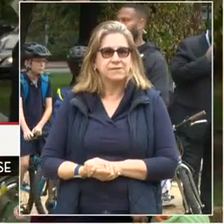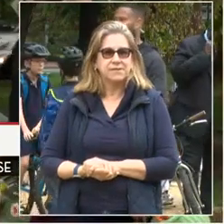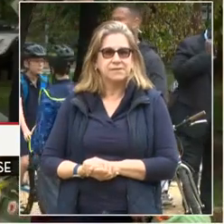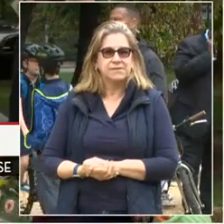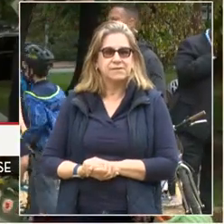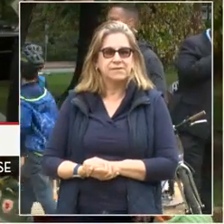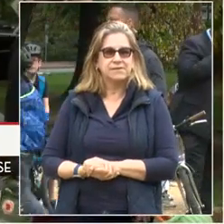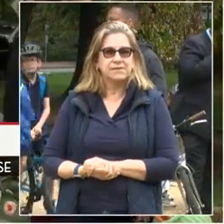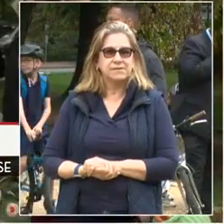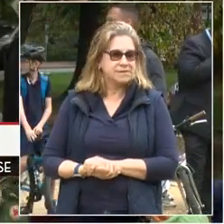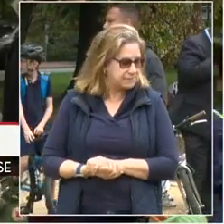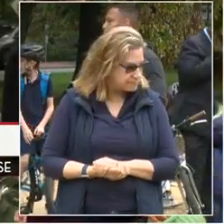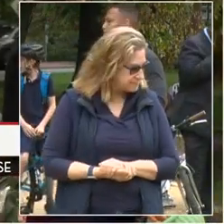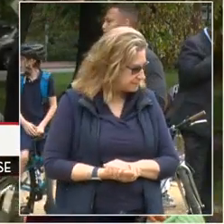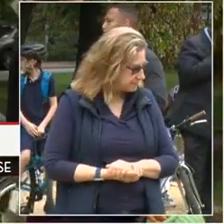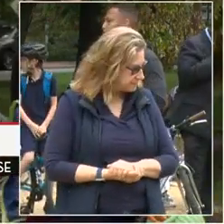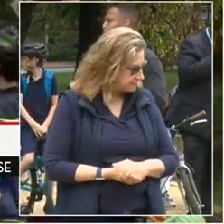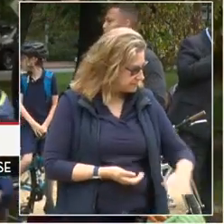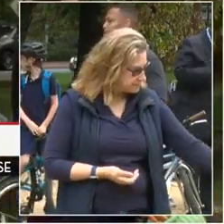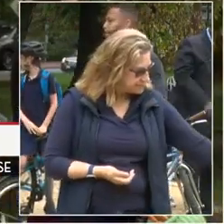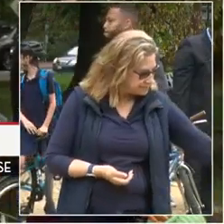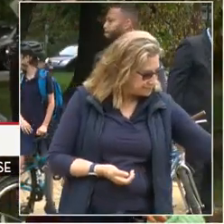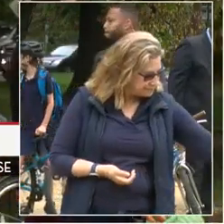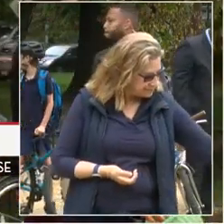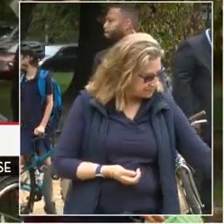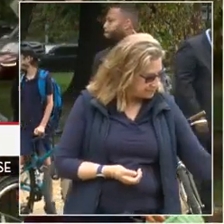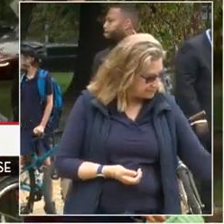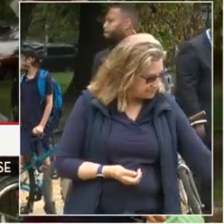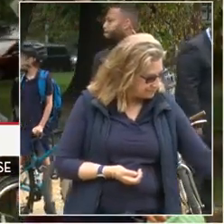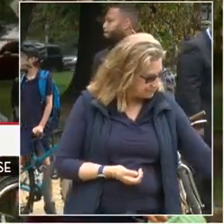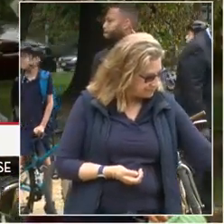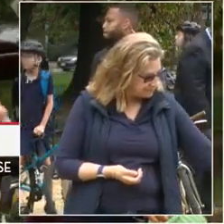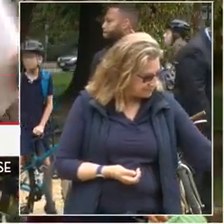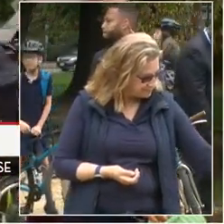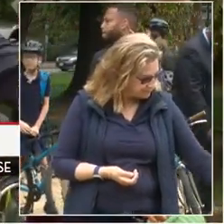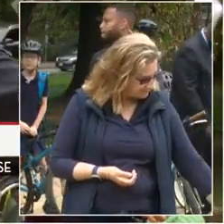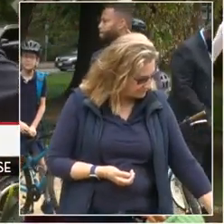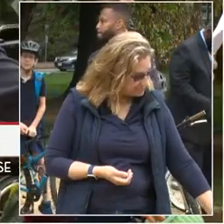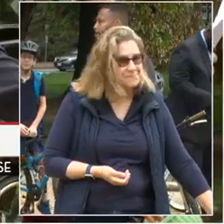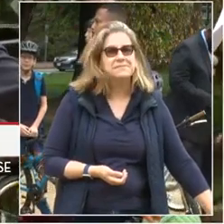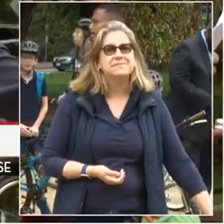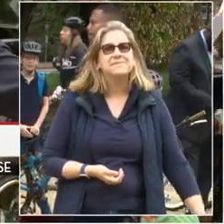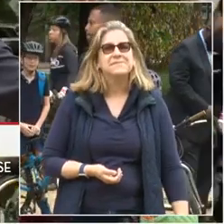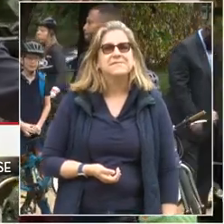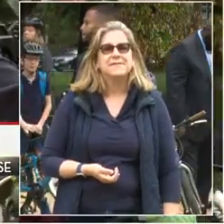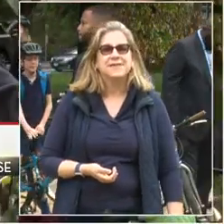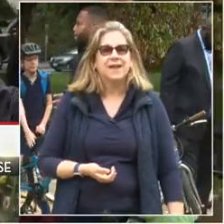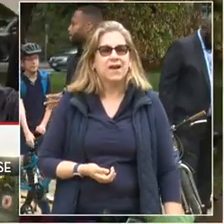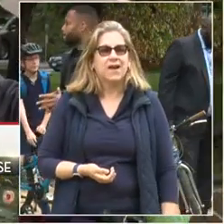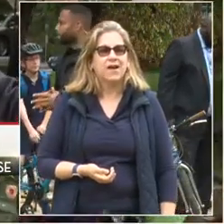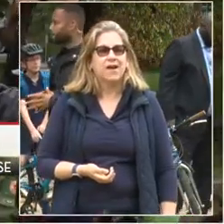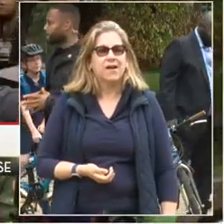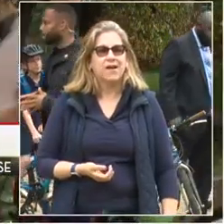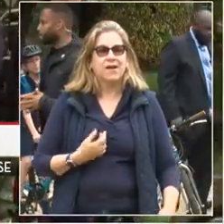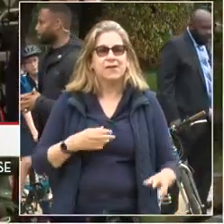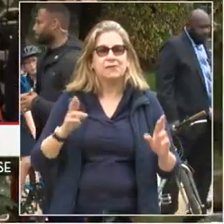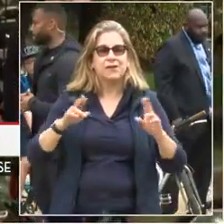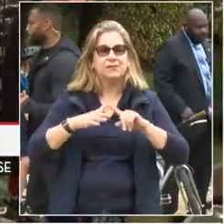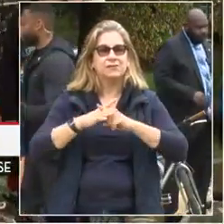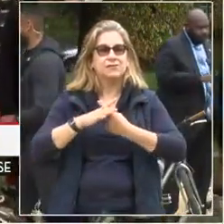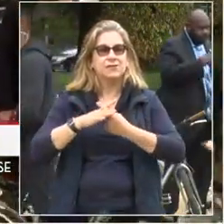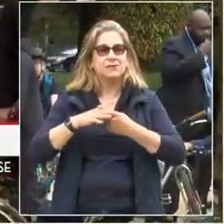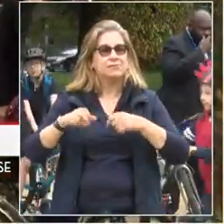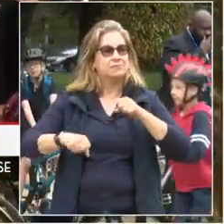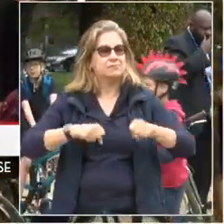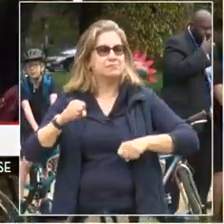All right, so what we're going to do, everybody, we're going to start getting ready to go off to our different stations to start marching out, to start rolling out. We want everybody